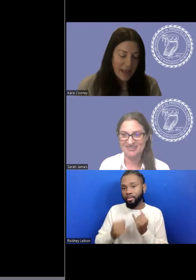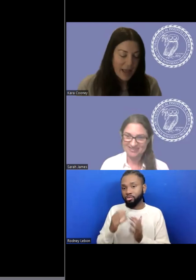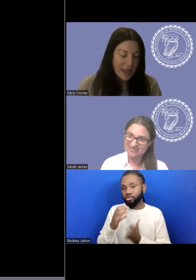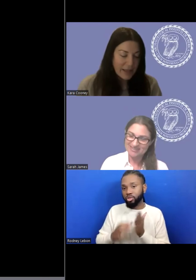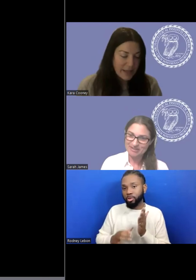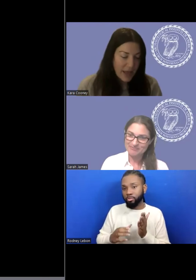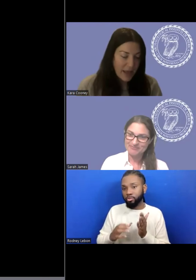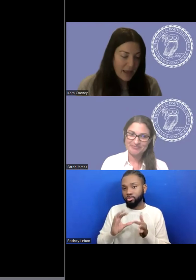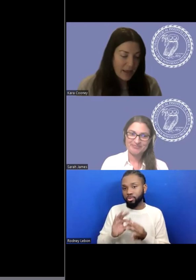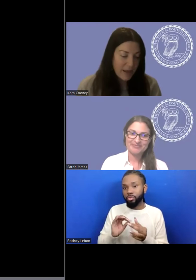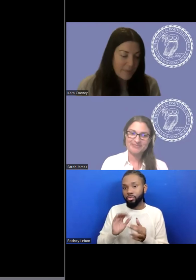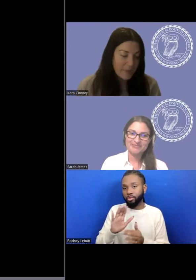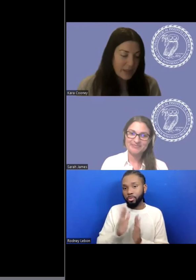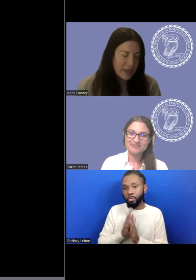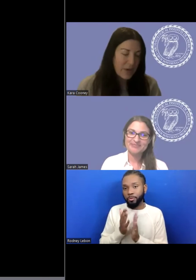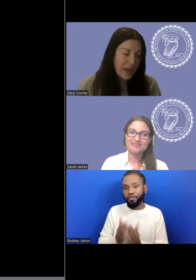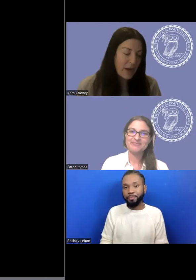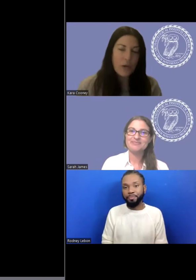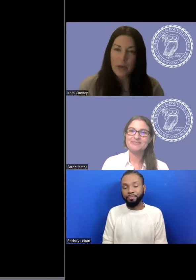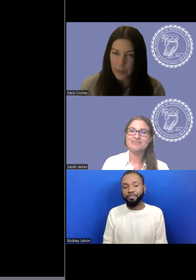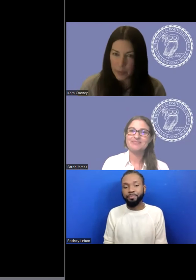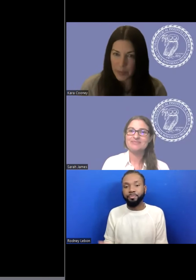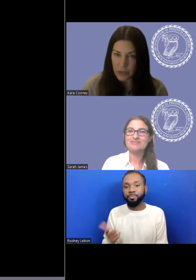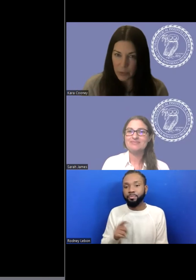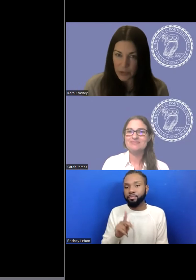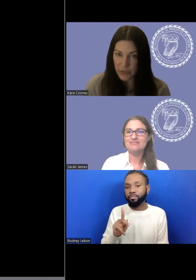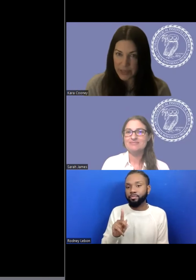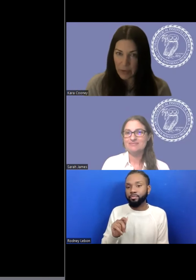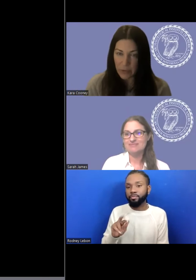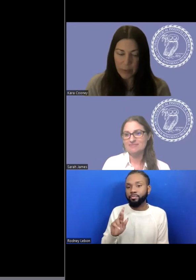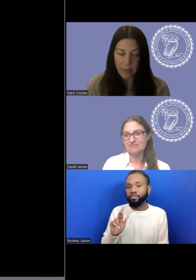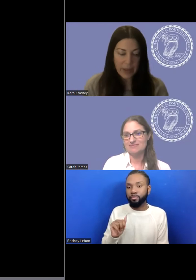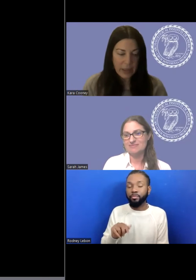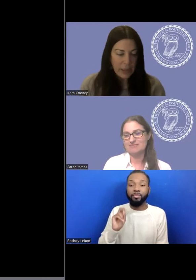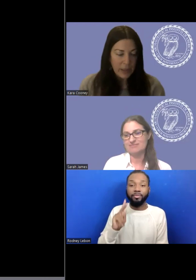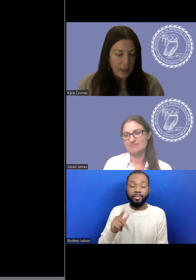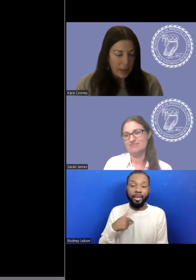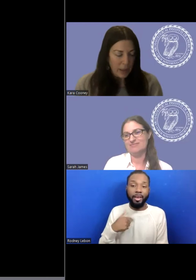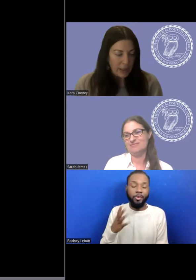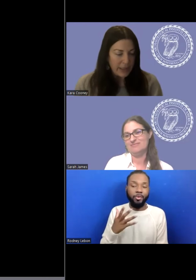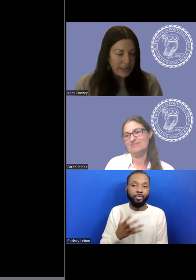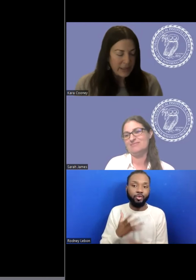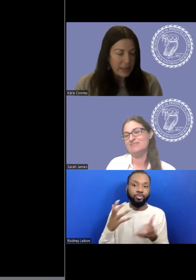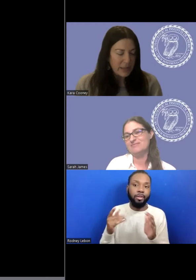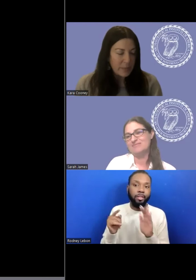And yeah, okay, now I don't want to be too much of a downer, but